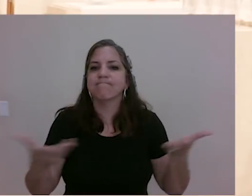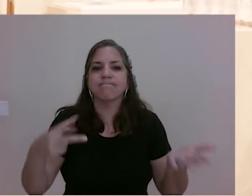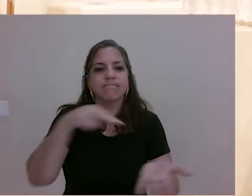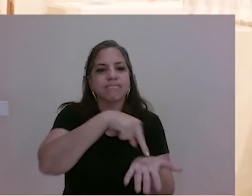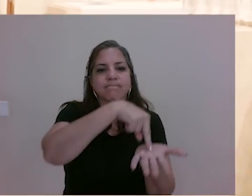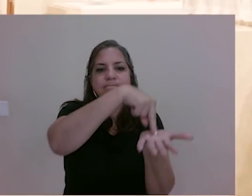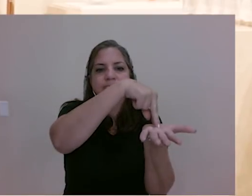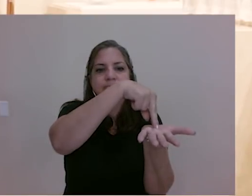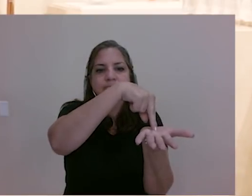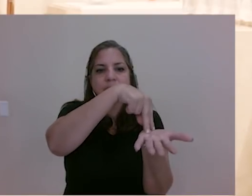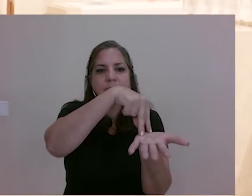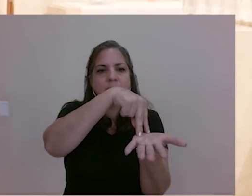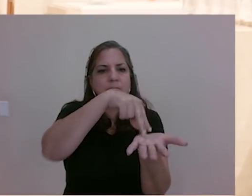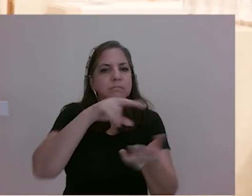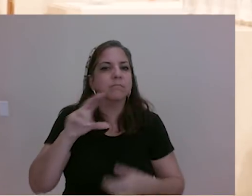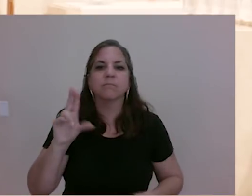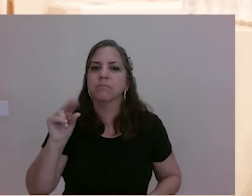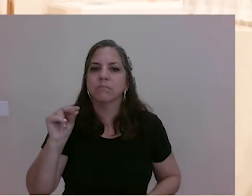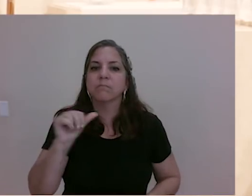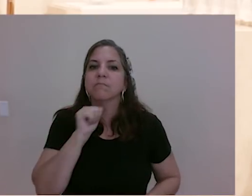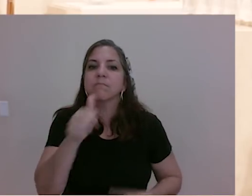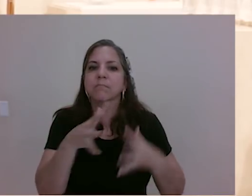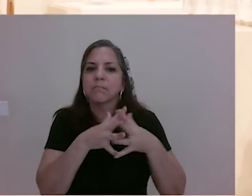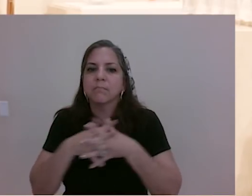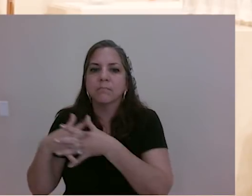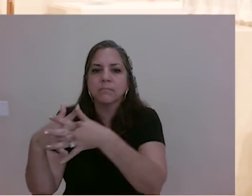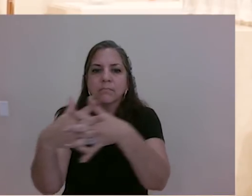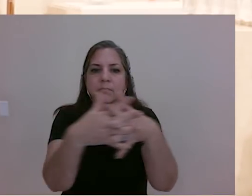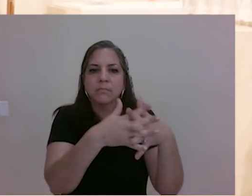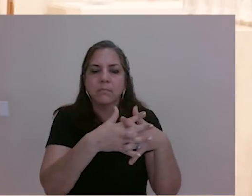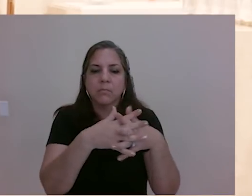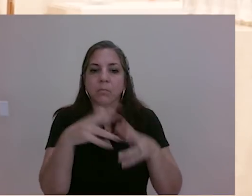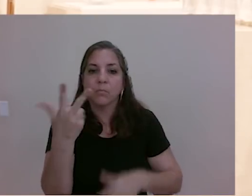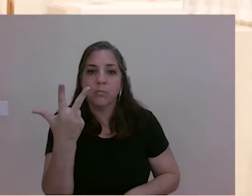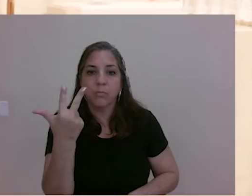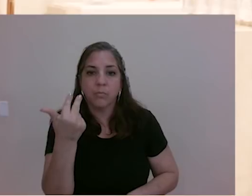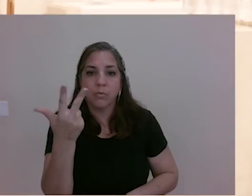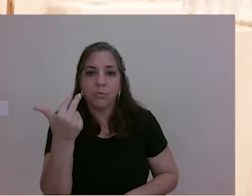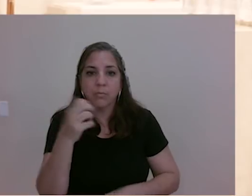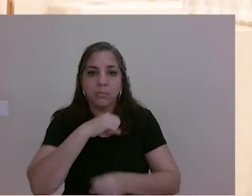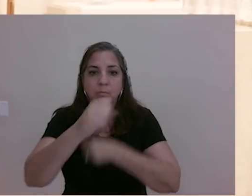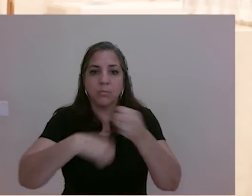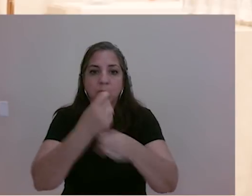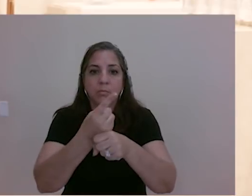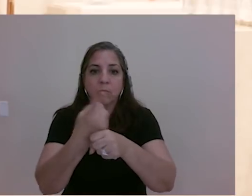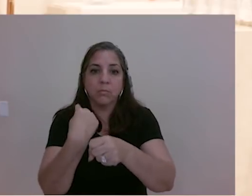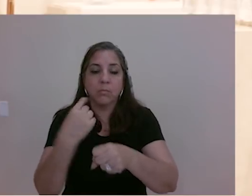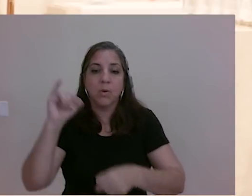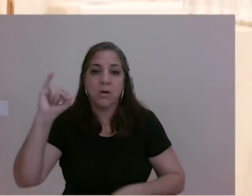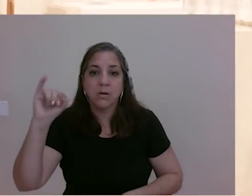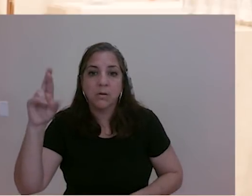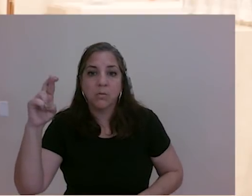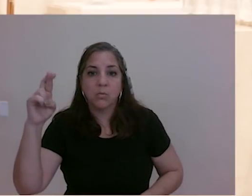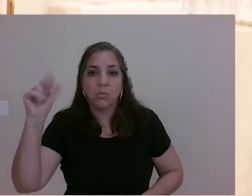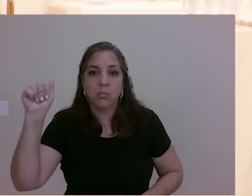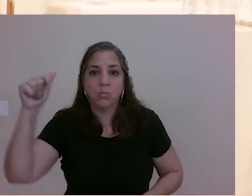here at Ascension. It wasn't anywhere in the United States. It was 13 years ago in Baghdad,